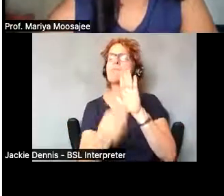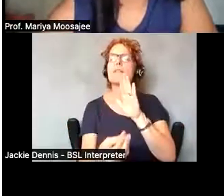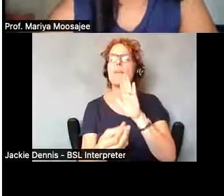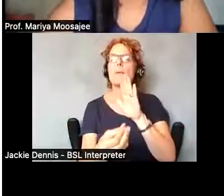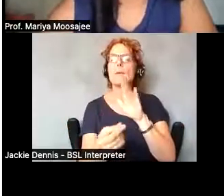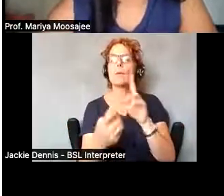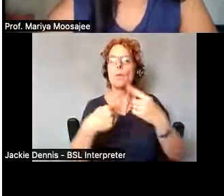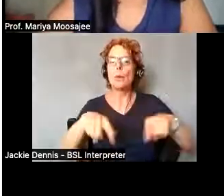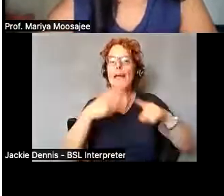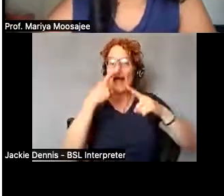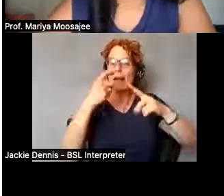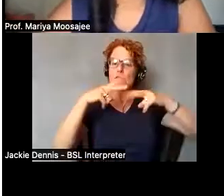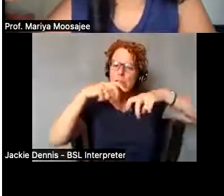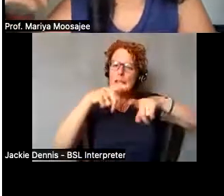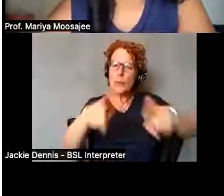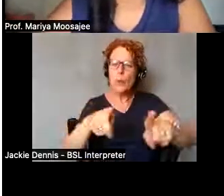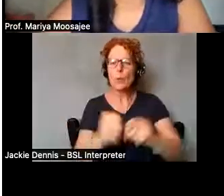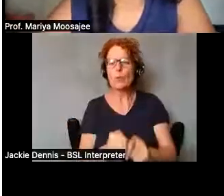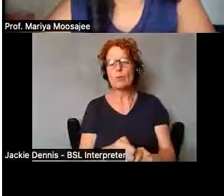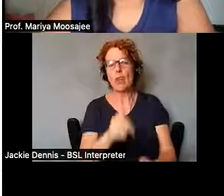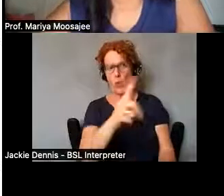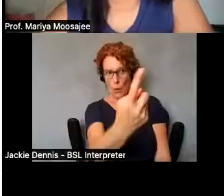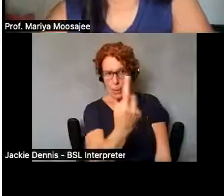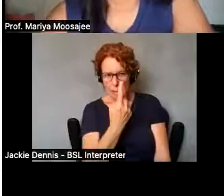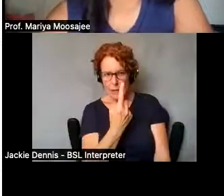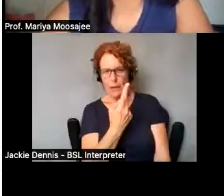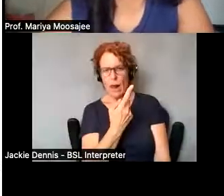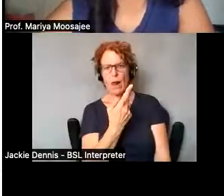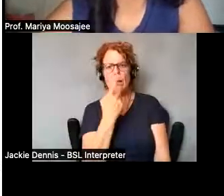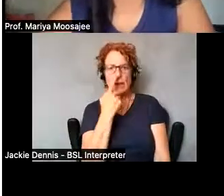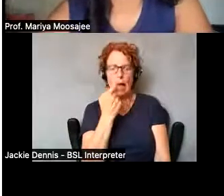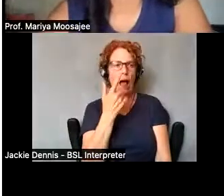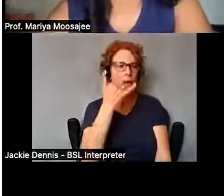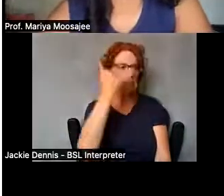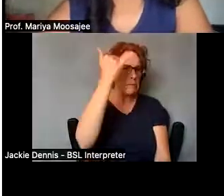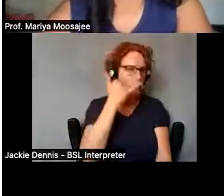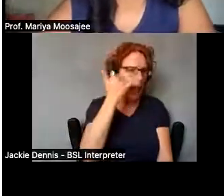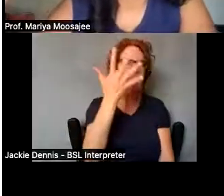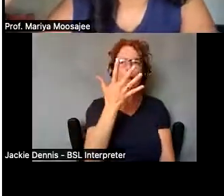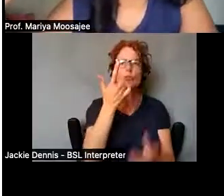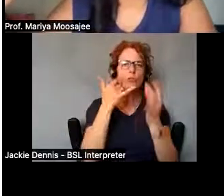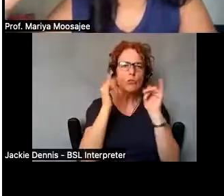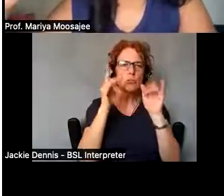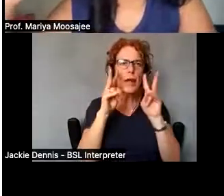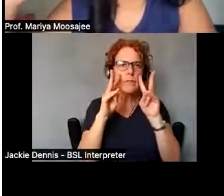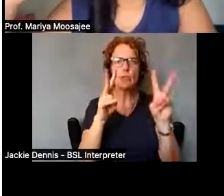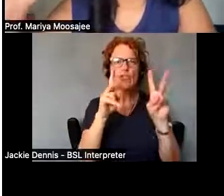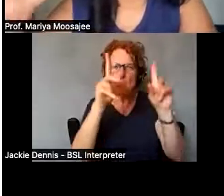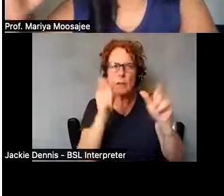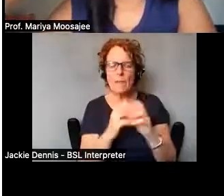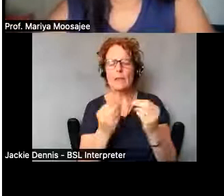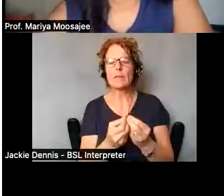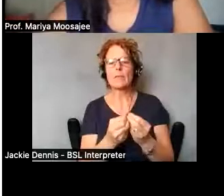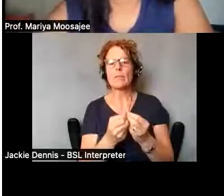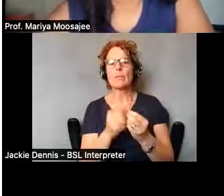us to study you. So you come in, we can look at you, you know, we can undertake scans, check your vision, and then we can then